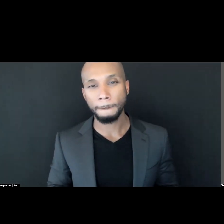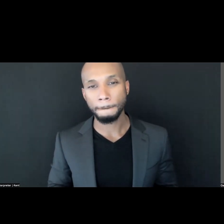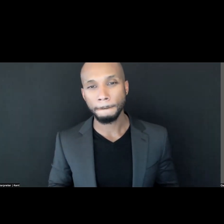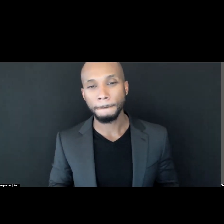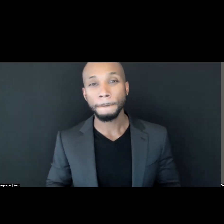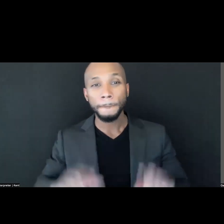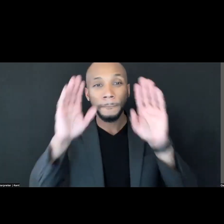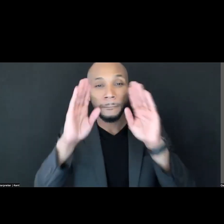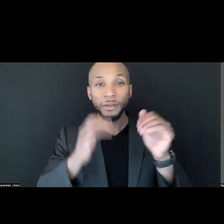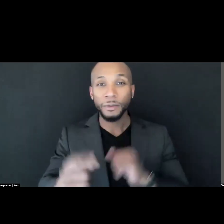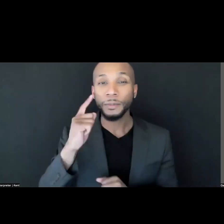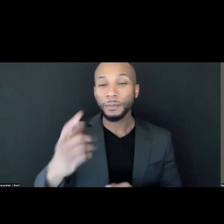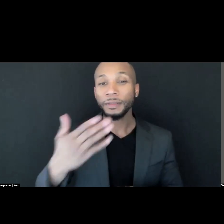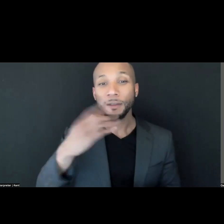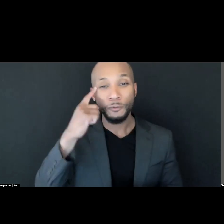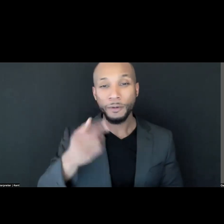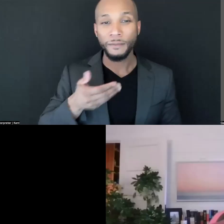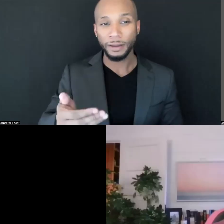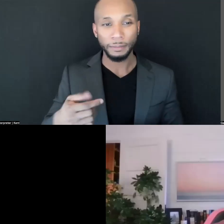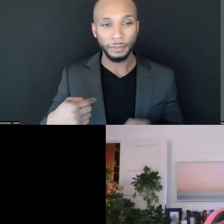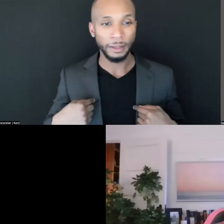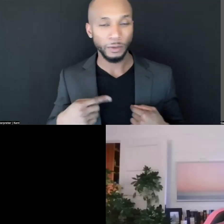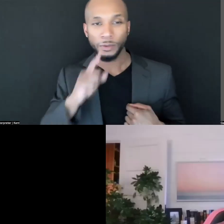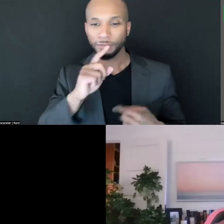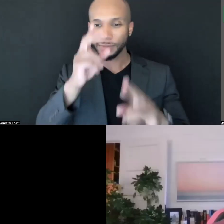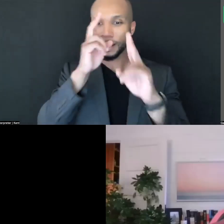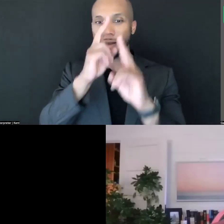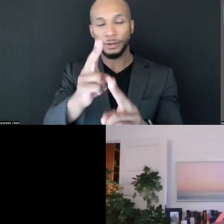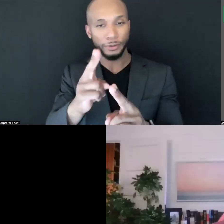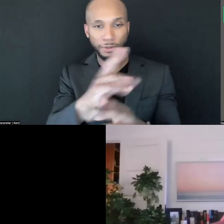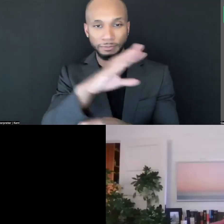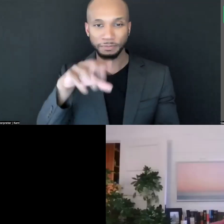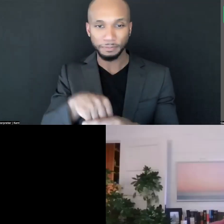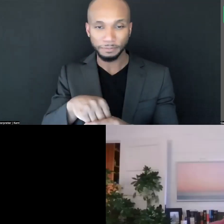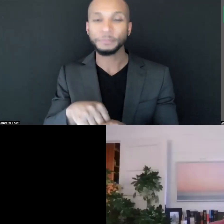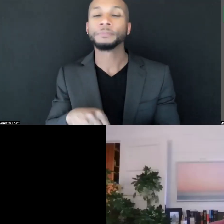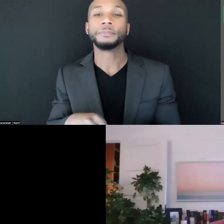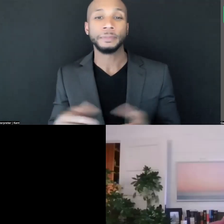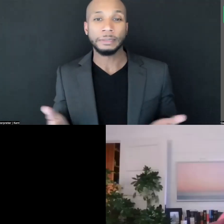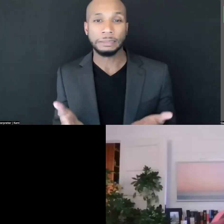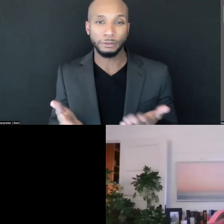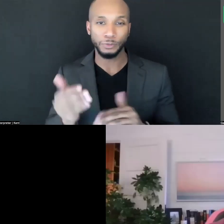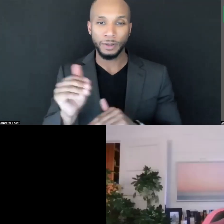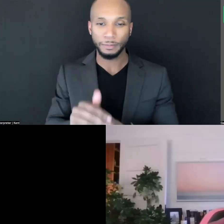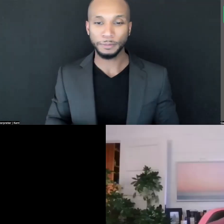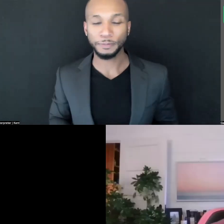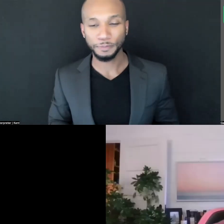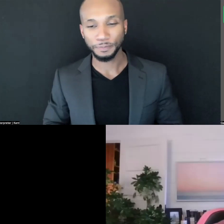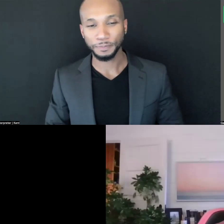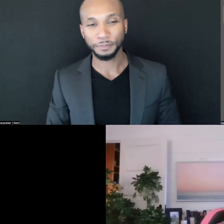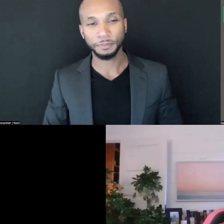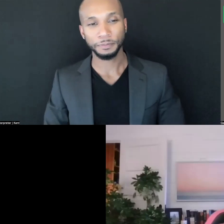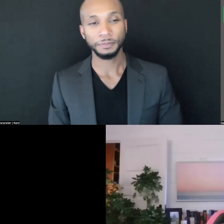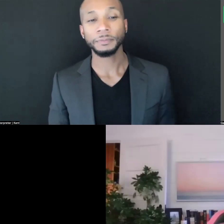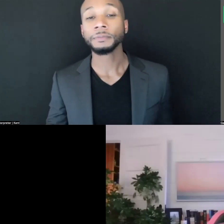Hey everyone. Yeah, thanks for having me. It really is an honor, just as Broderick said, it is an honor to be here tonight. I